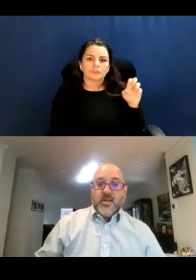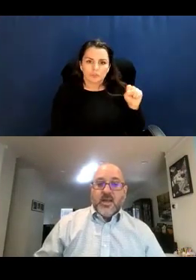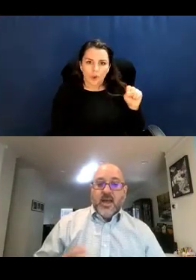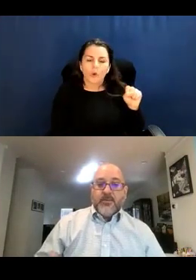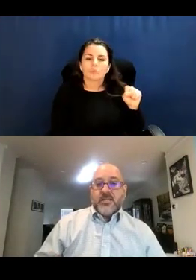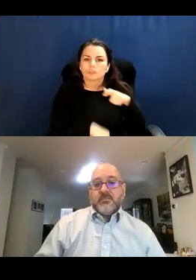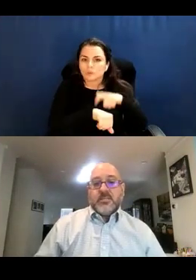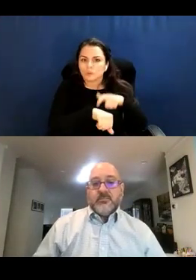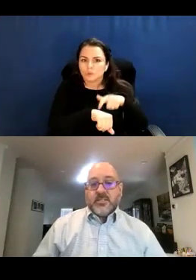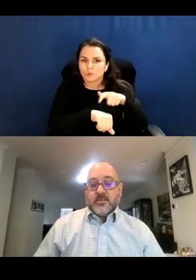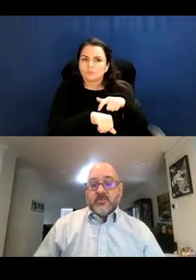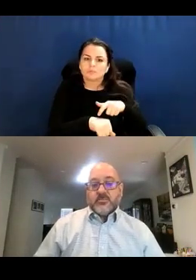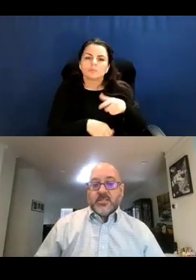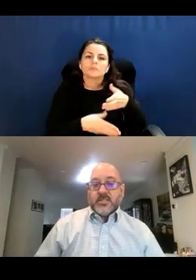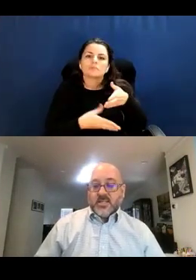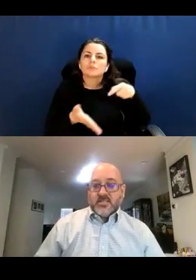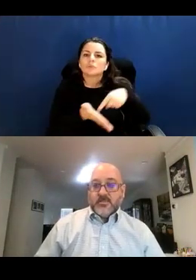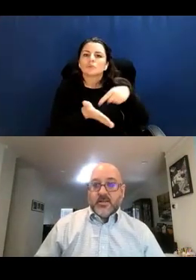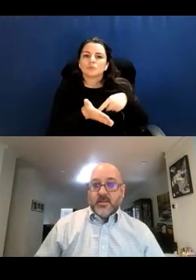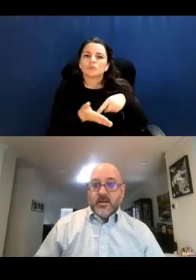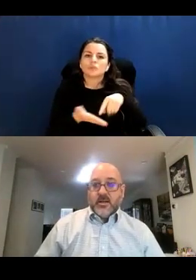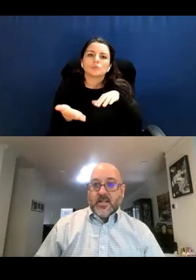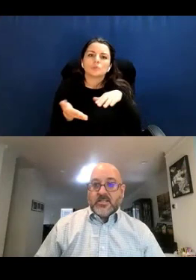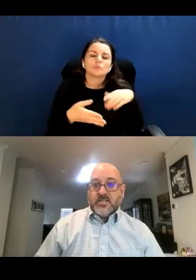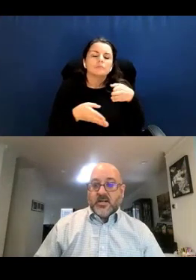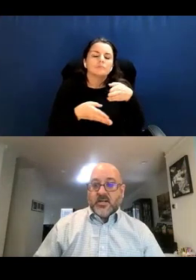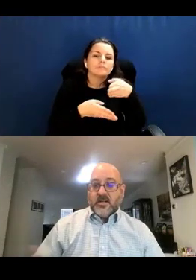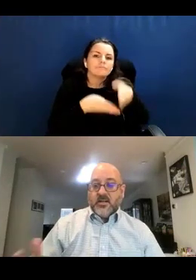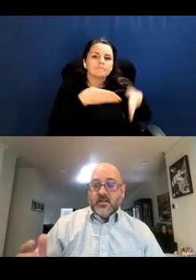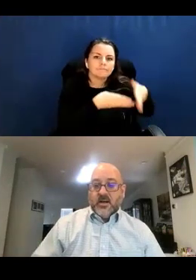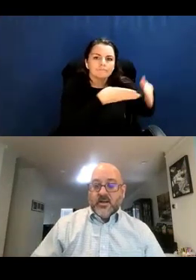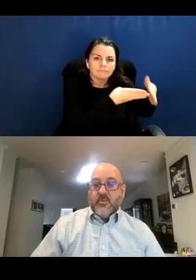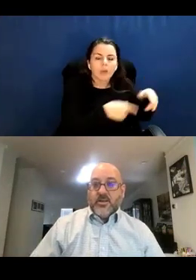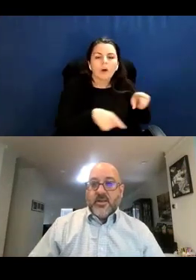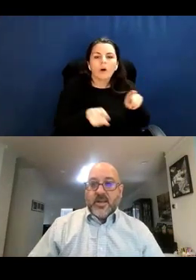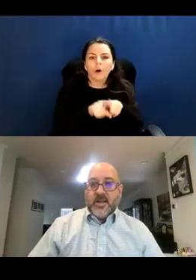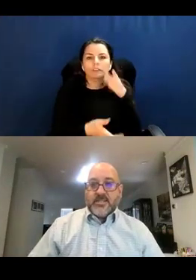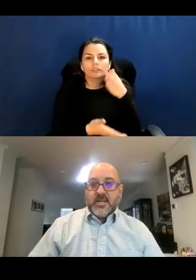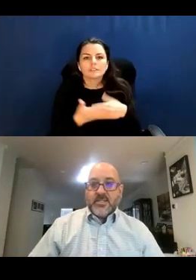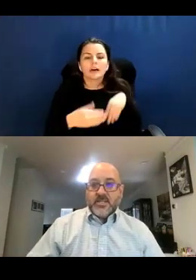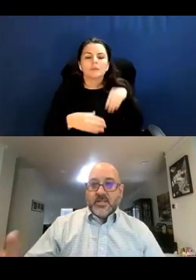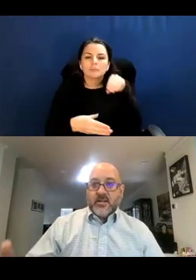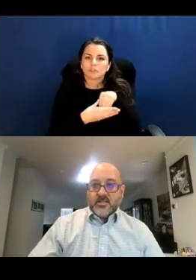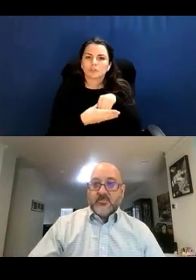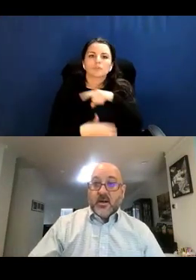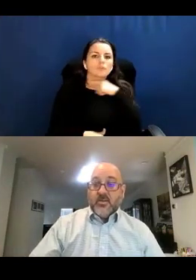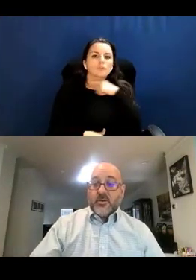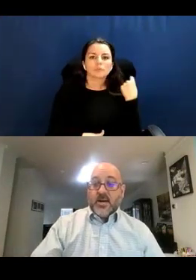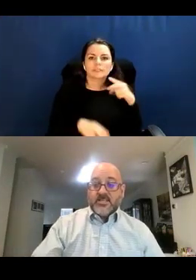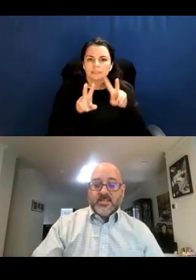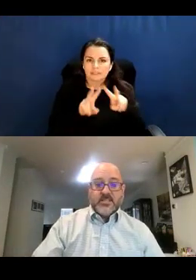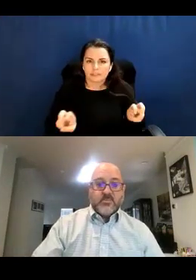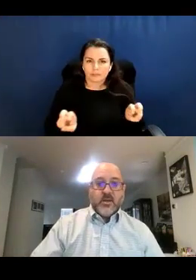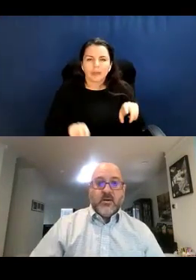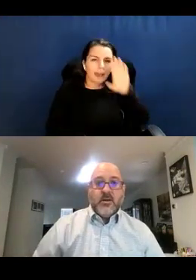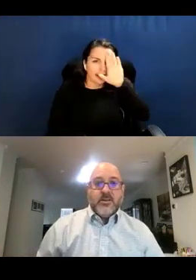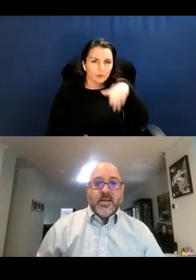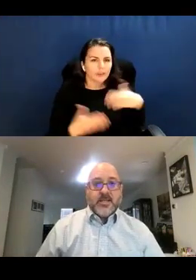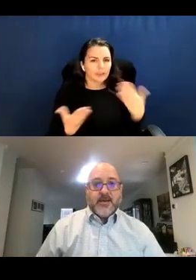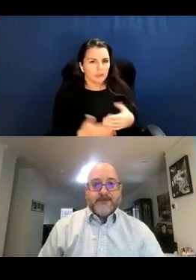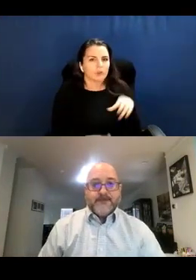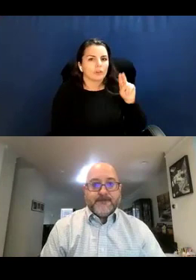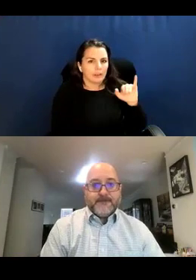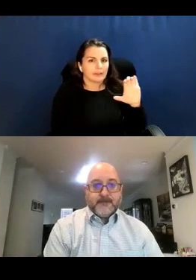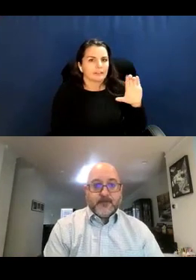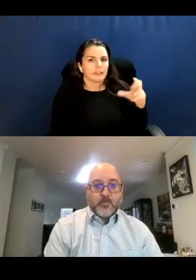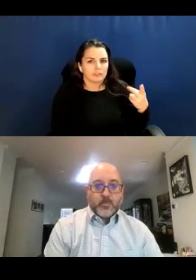officer, and possibly some internal risk assessment that's done. I know we do that at NICHD and some other ICs as well. Next